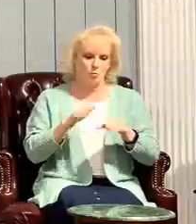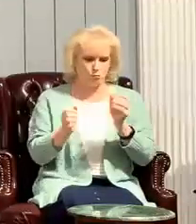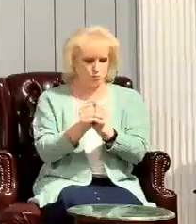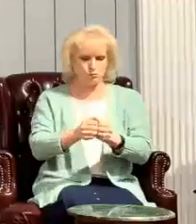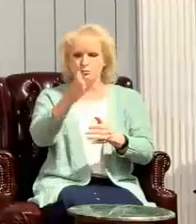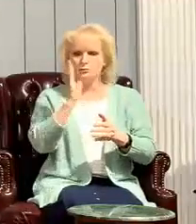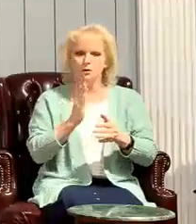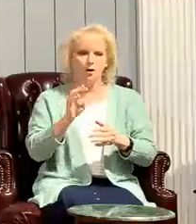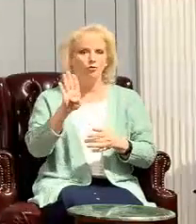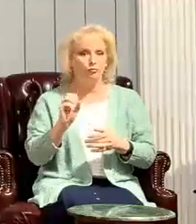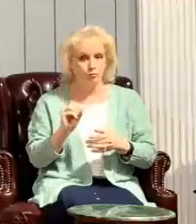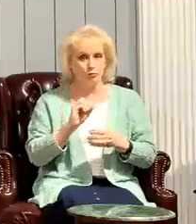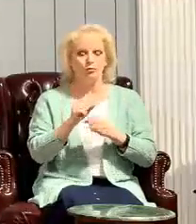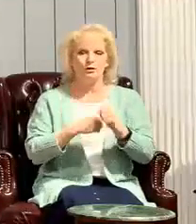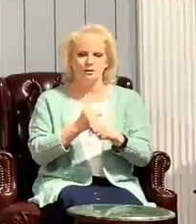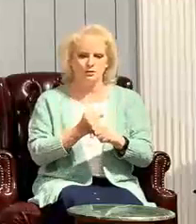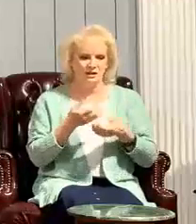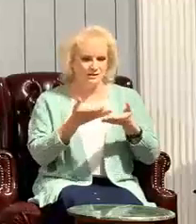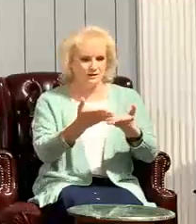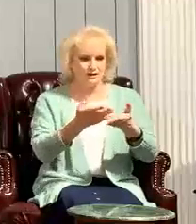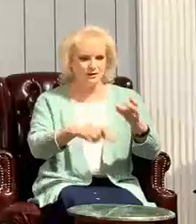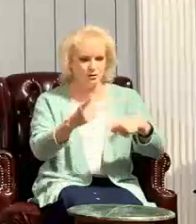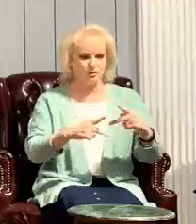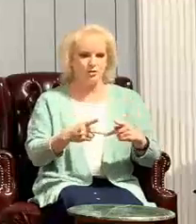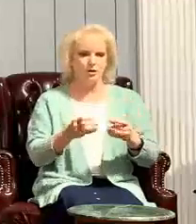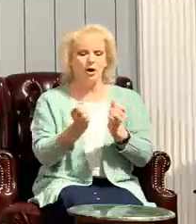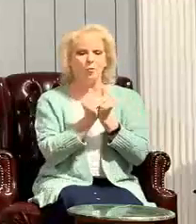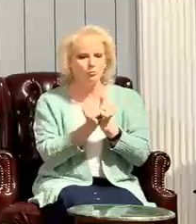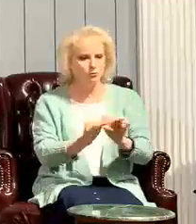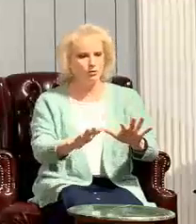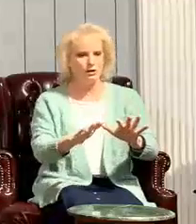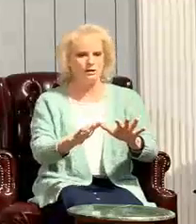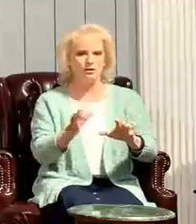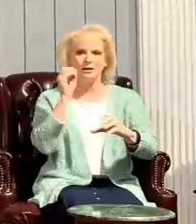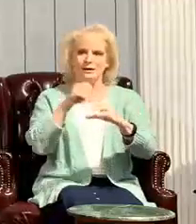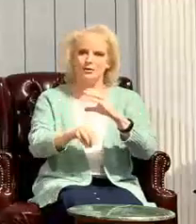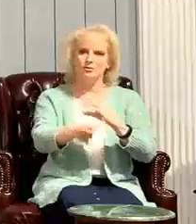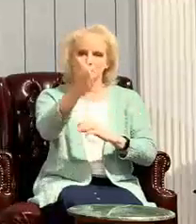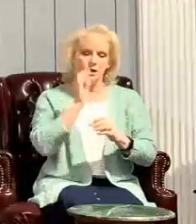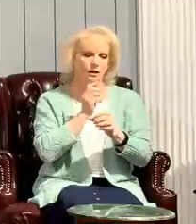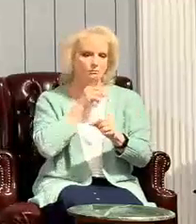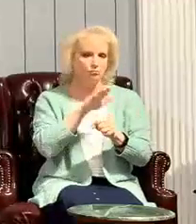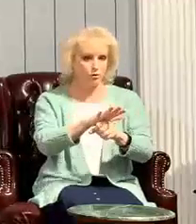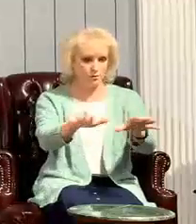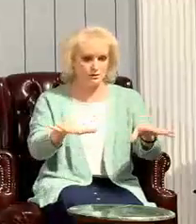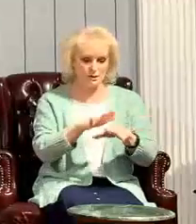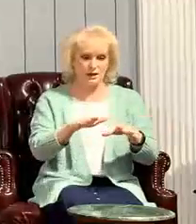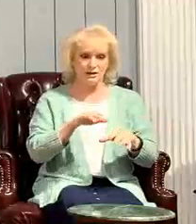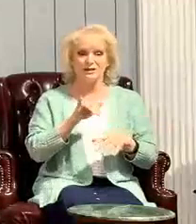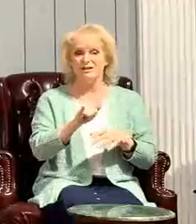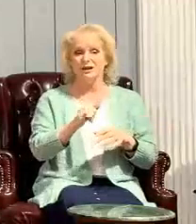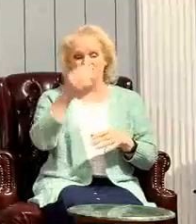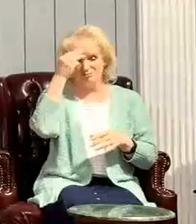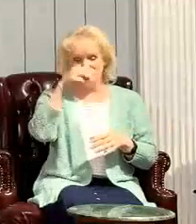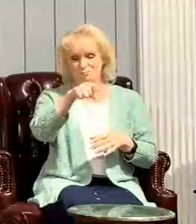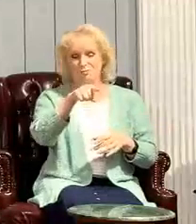God for these 40 years. These are the ones who are going to be privileged to enter into God's promised land, and yet Moses says of them